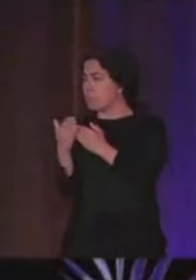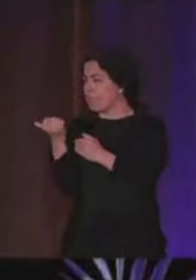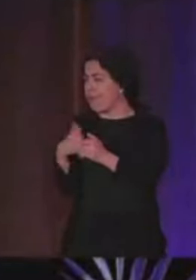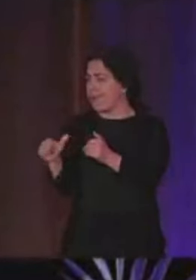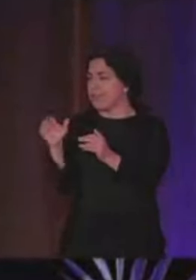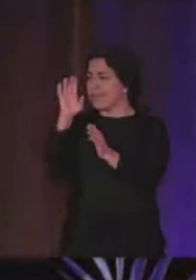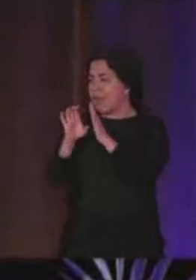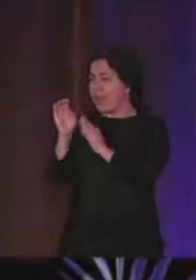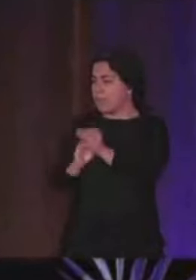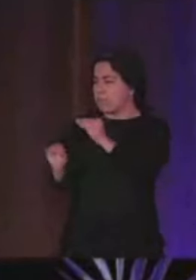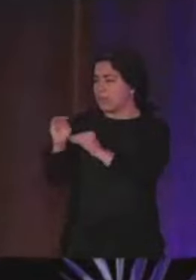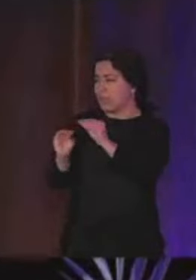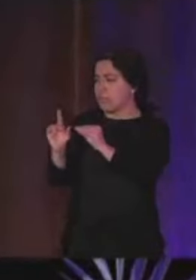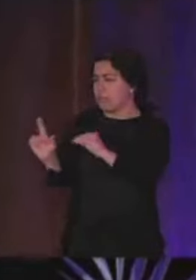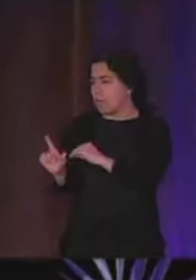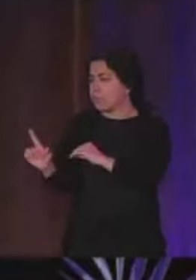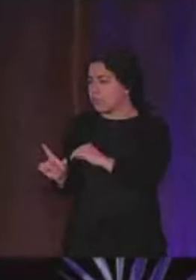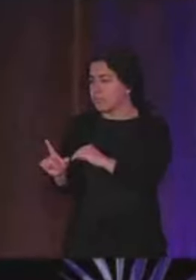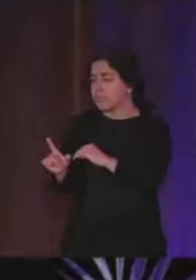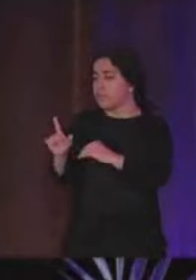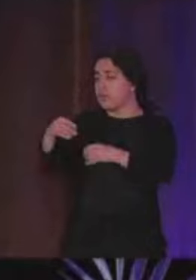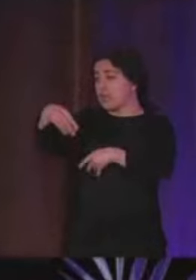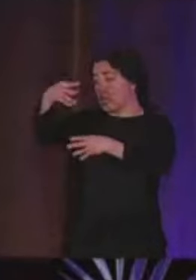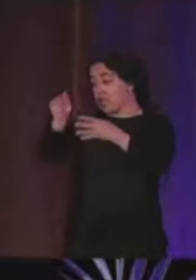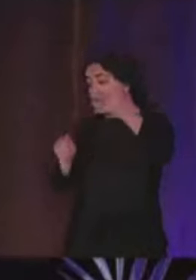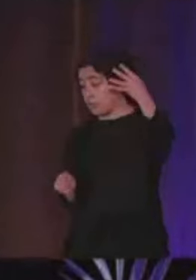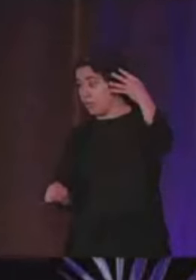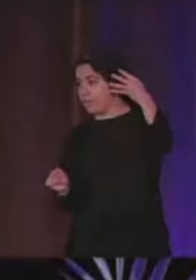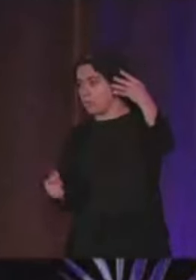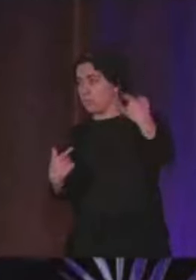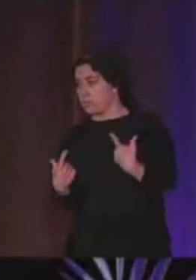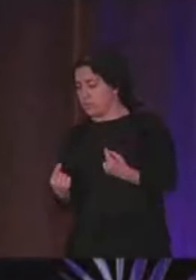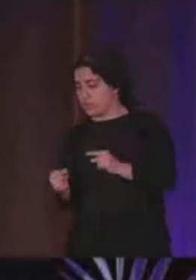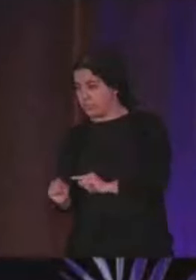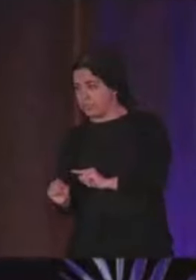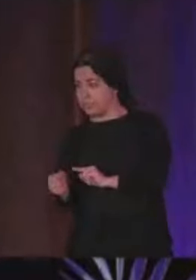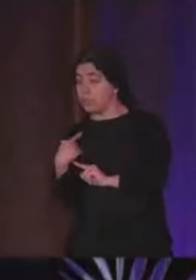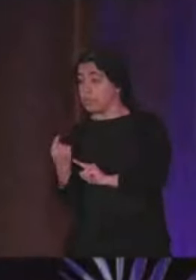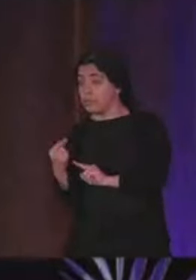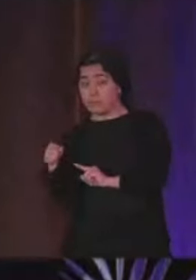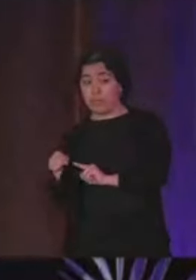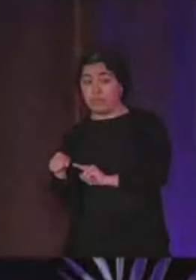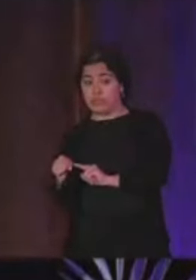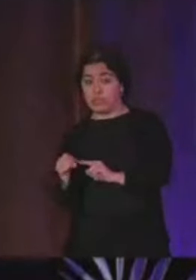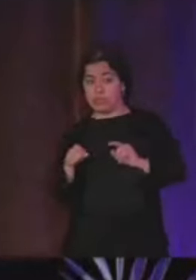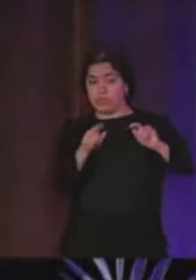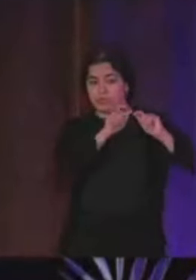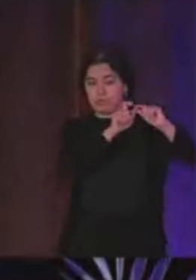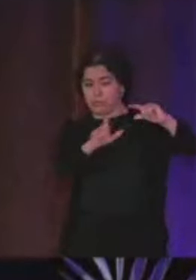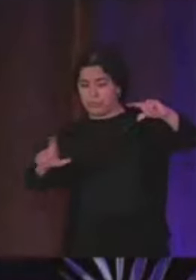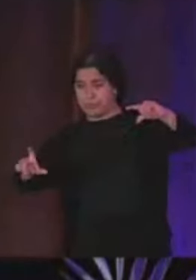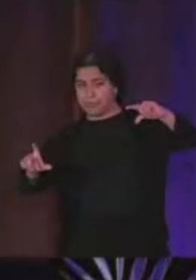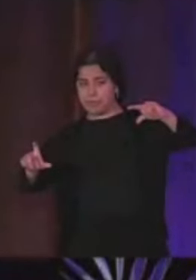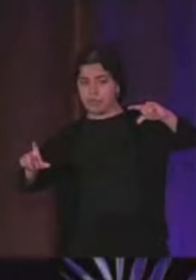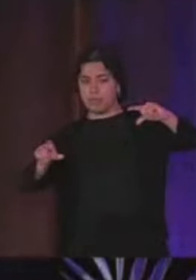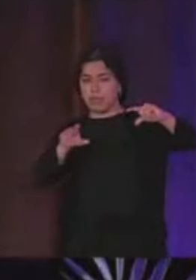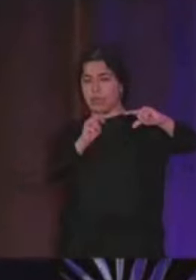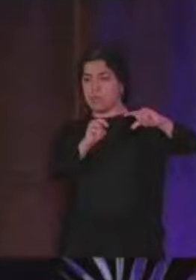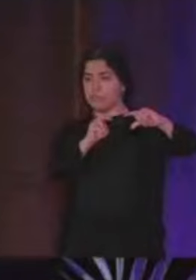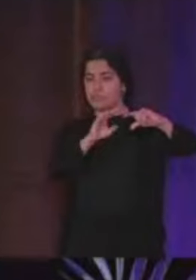library. And down here is what we'll do. We'll basically get this, and from 0 to 100, we'll just rotate